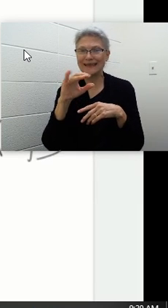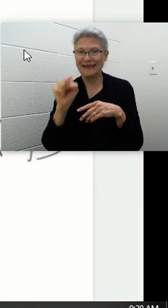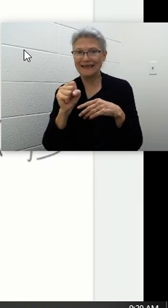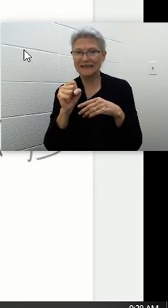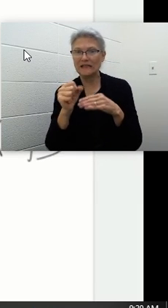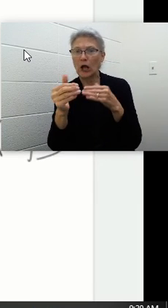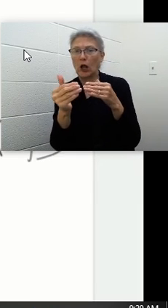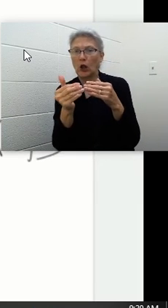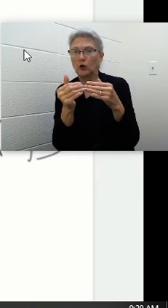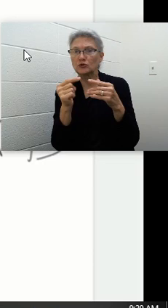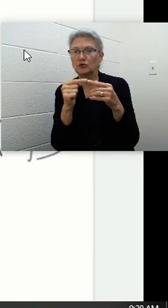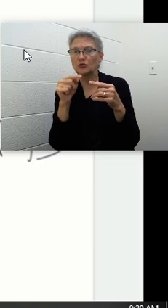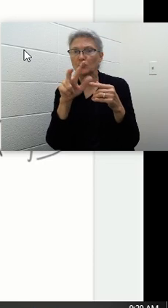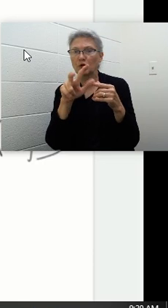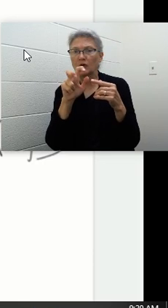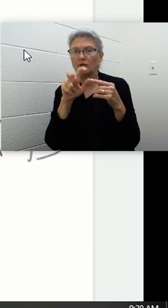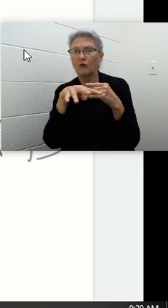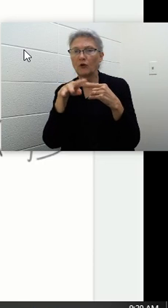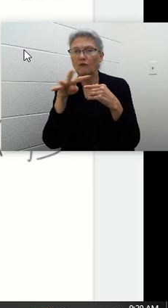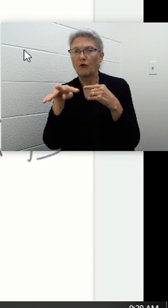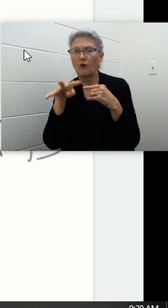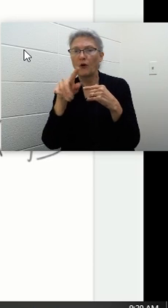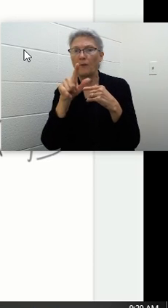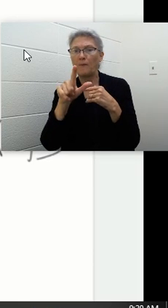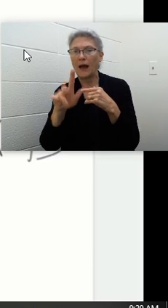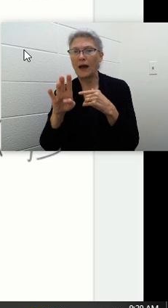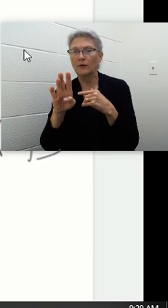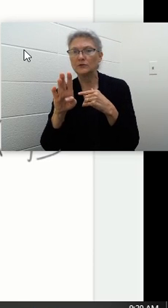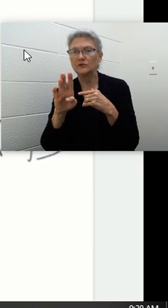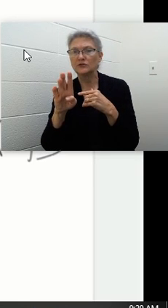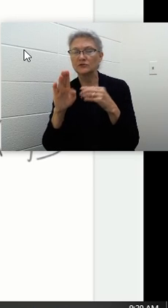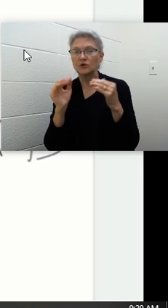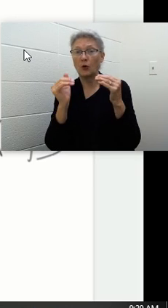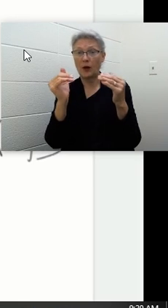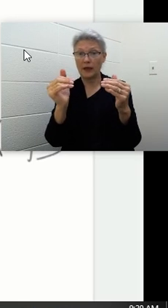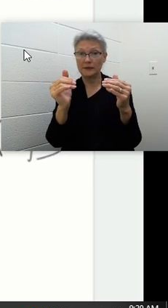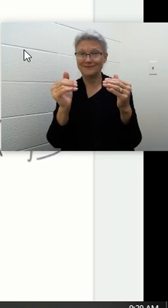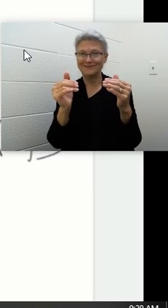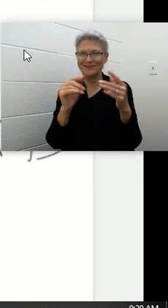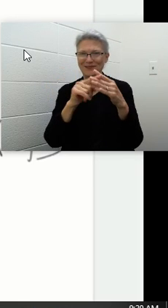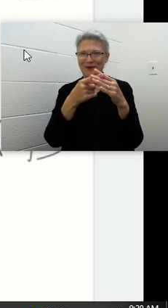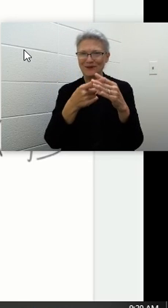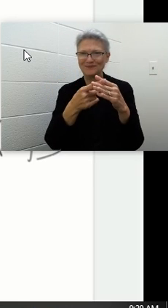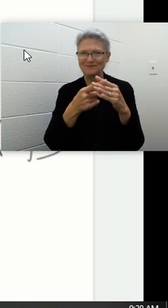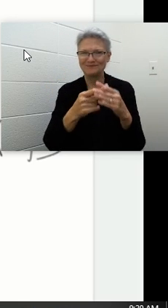is very close to 344 pounds. All right, you guys, go ahead and get started.